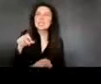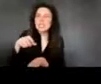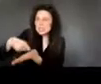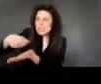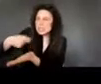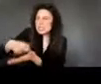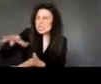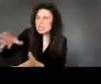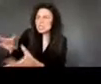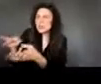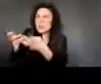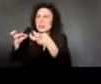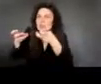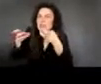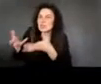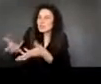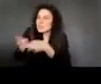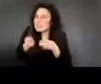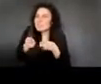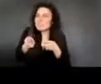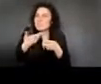out the complexity of their histories,